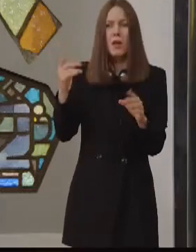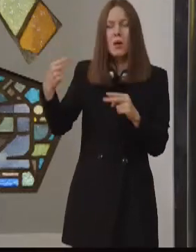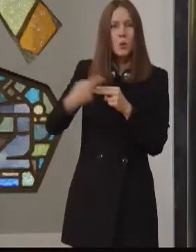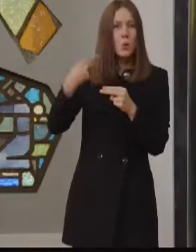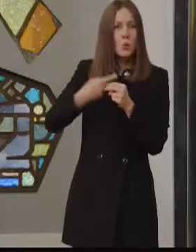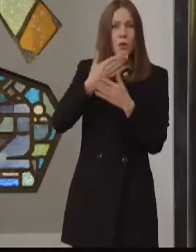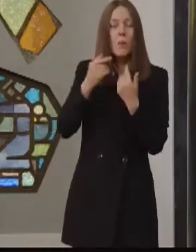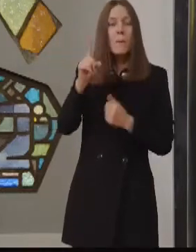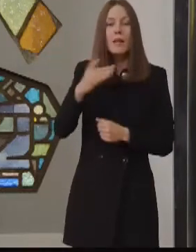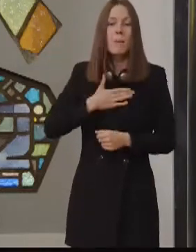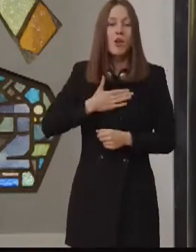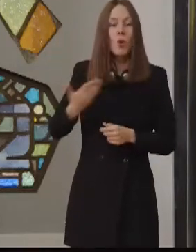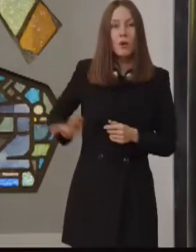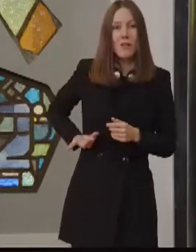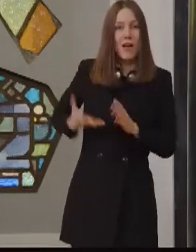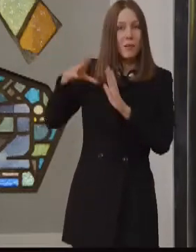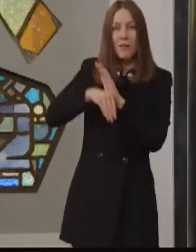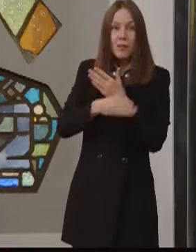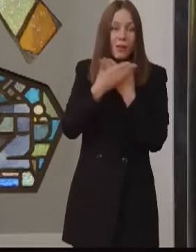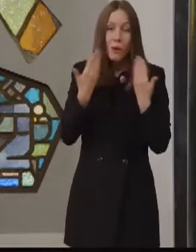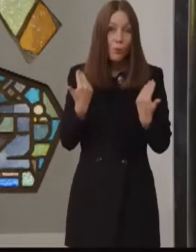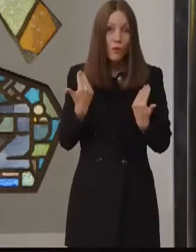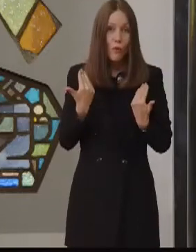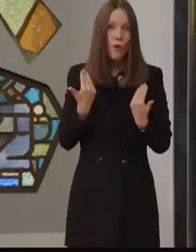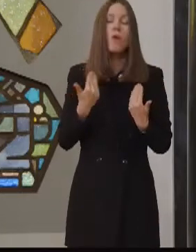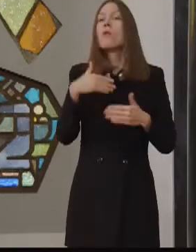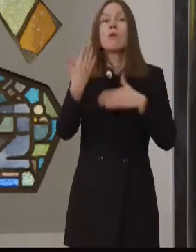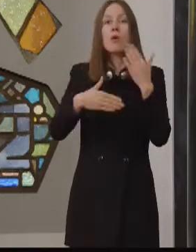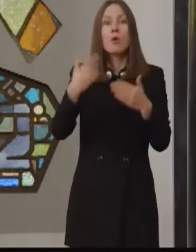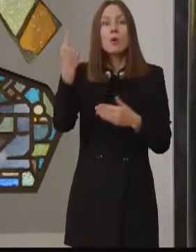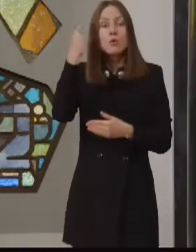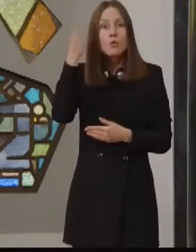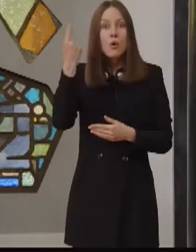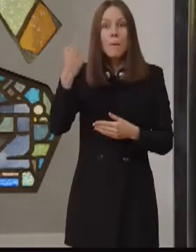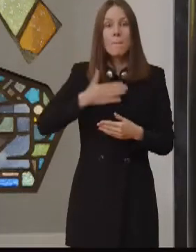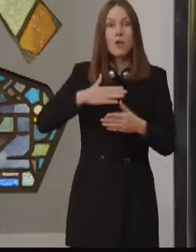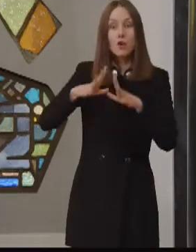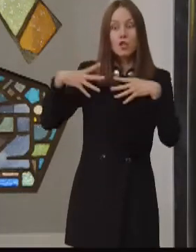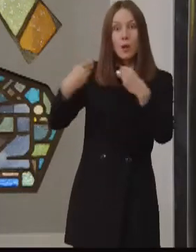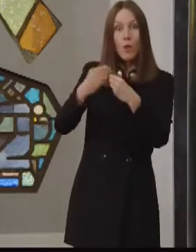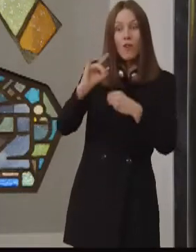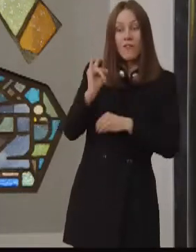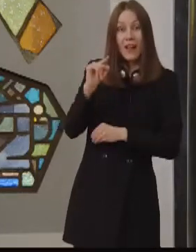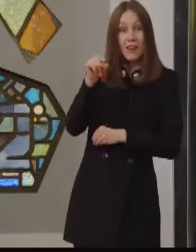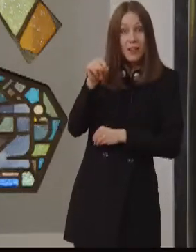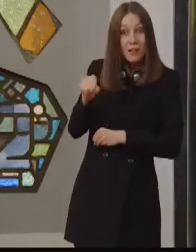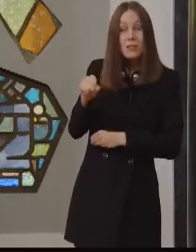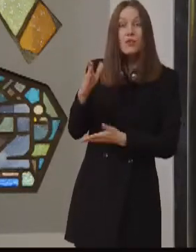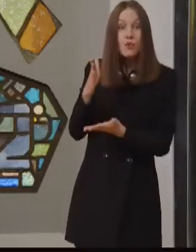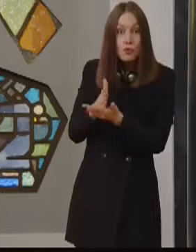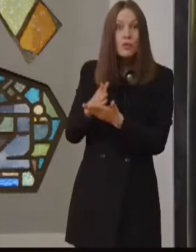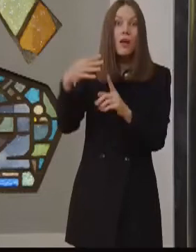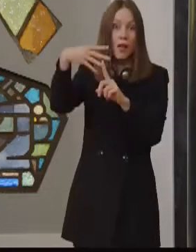any opinion of them, because I thought that it was not my life. But when I learned that my own